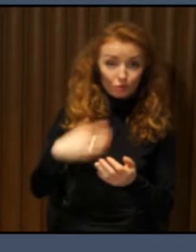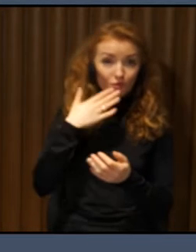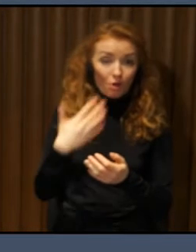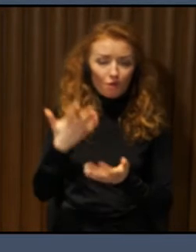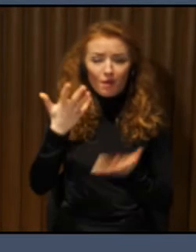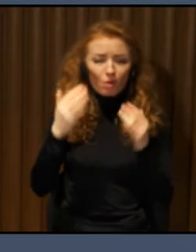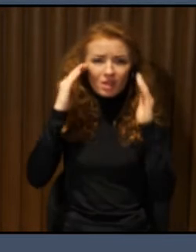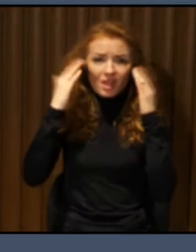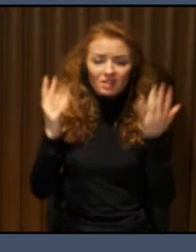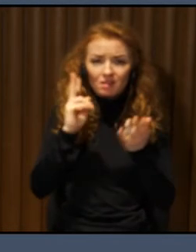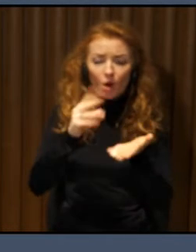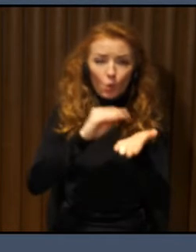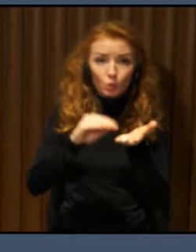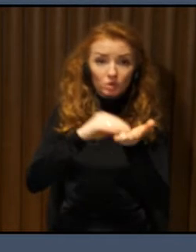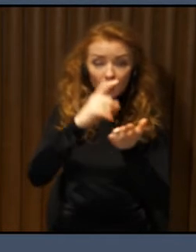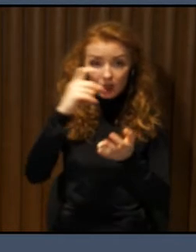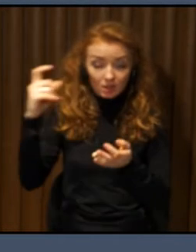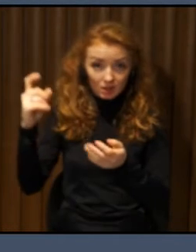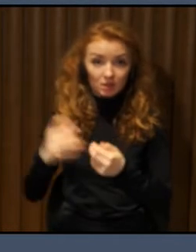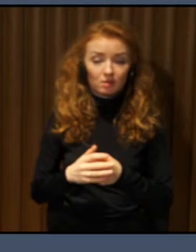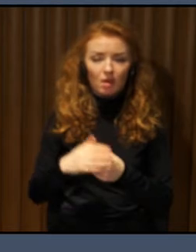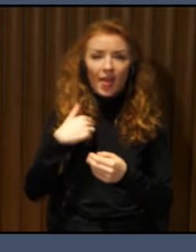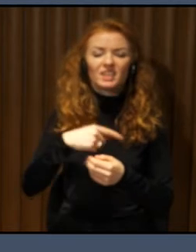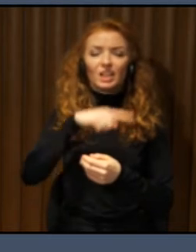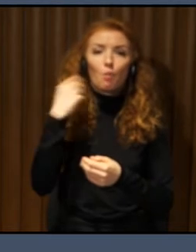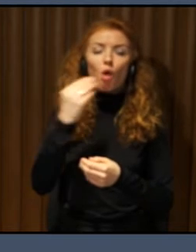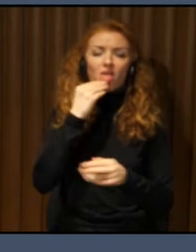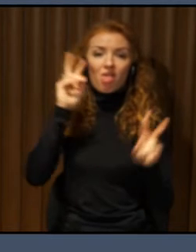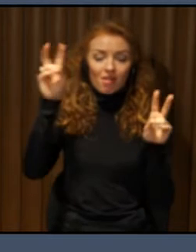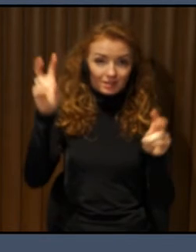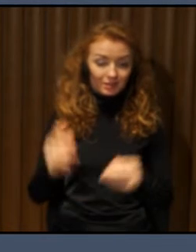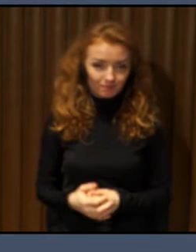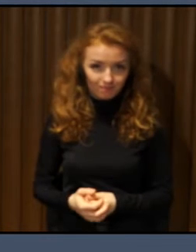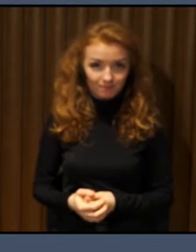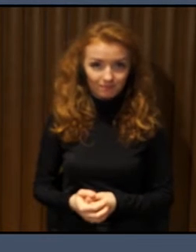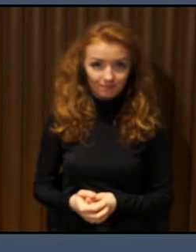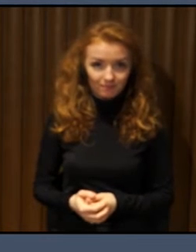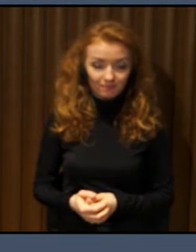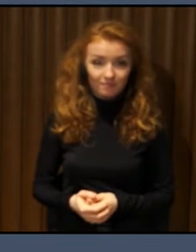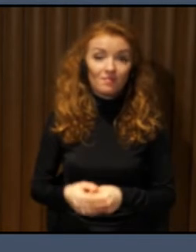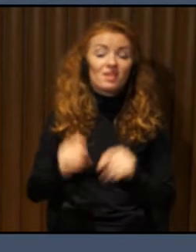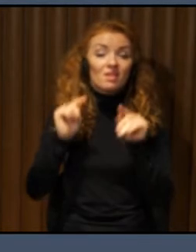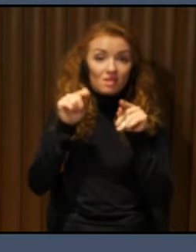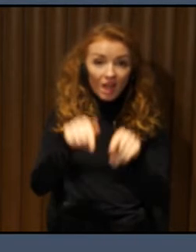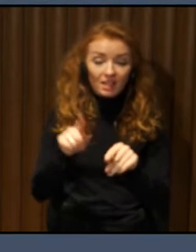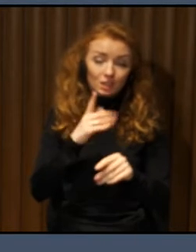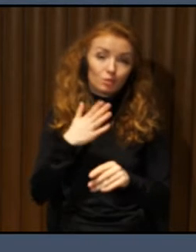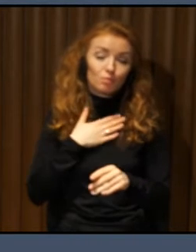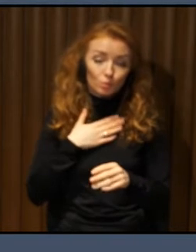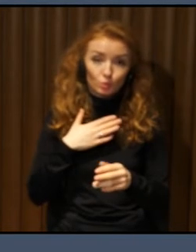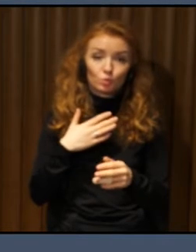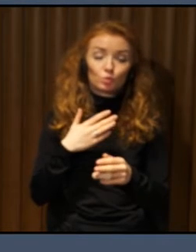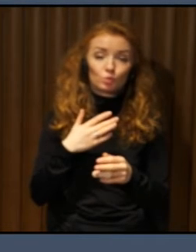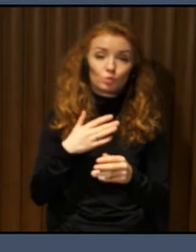to is what we call our navigation app, which is our kind of technological solution to really help with this problem of navigation